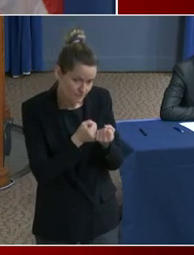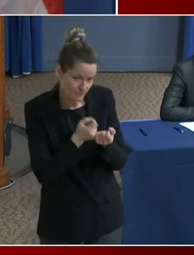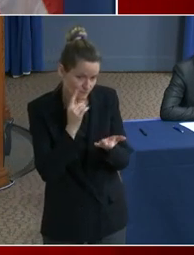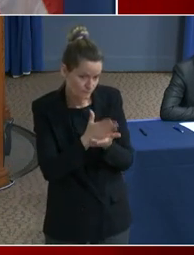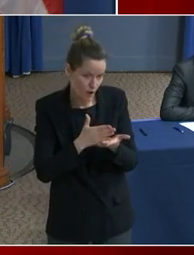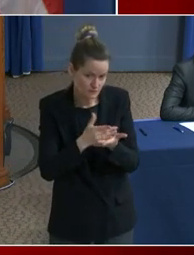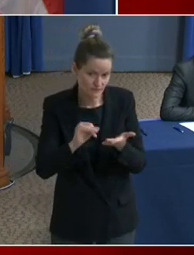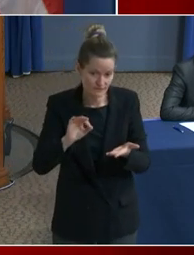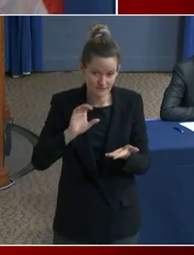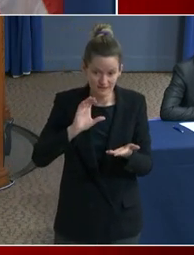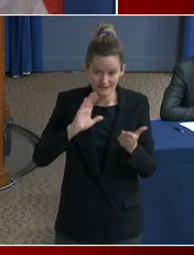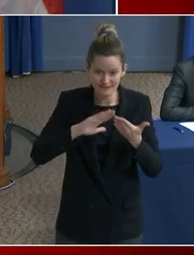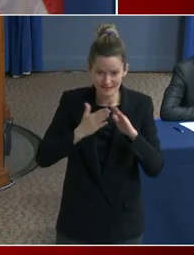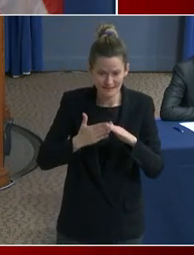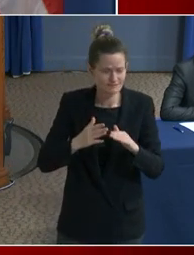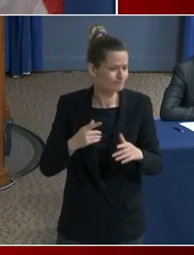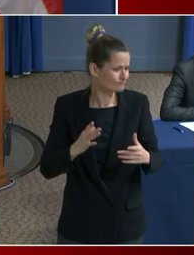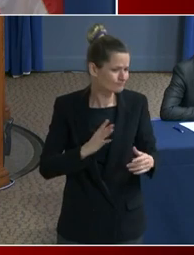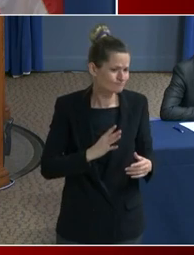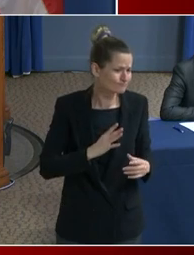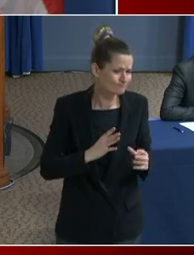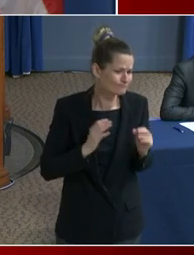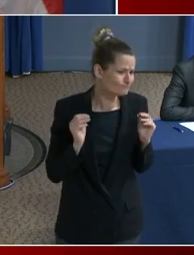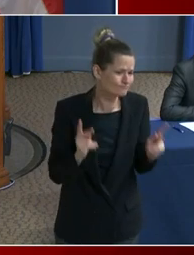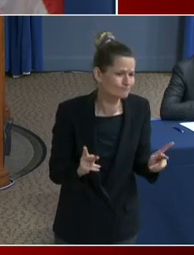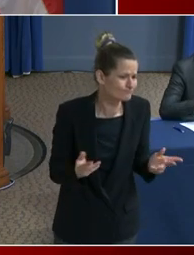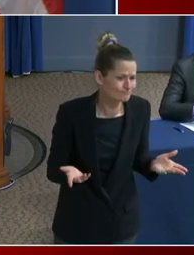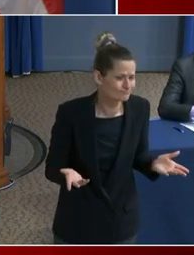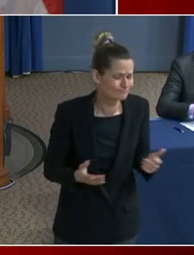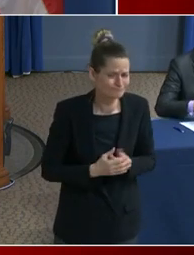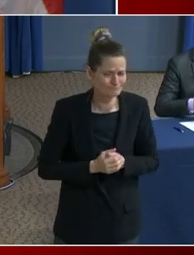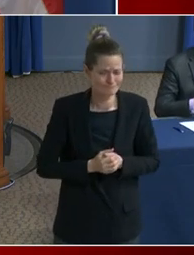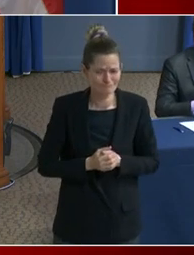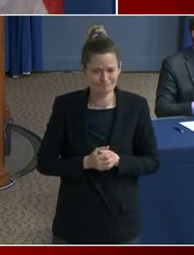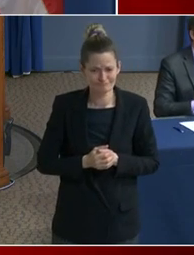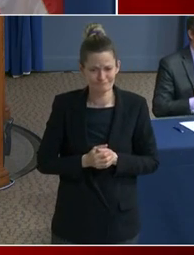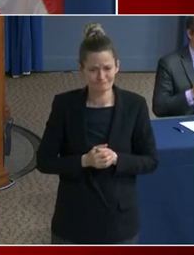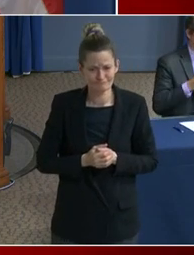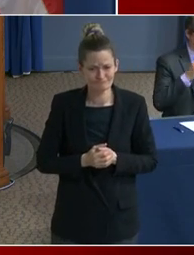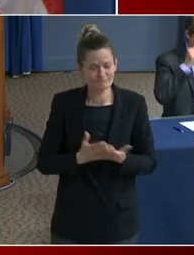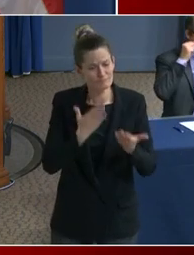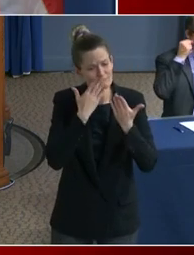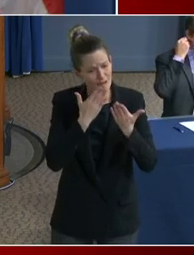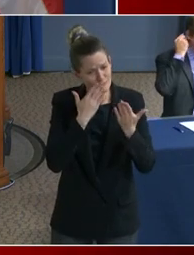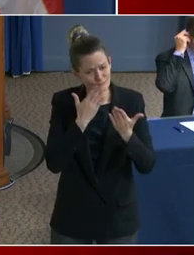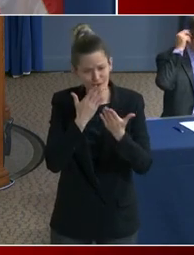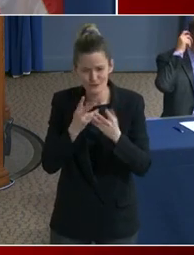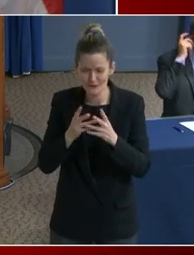All right, thank you.